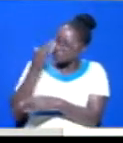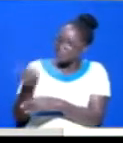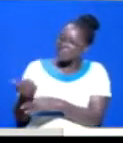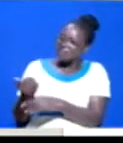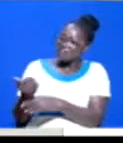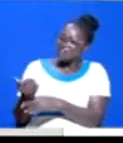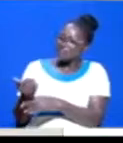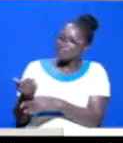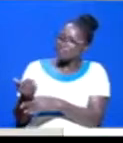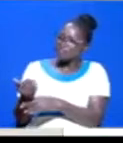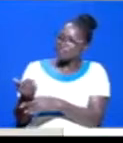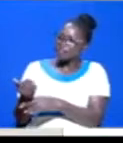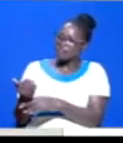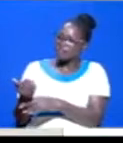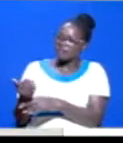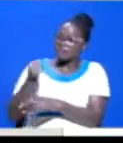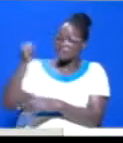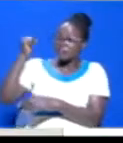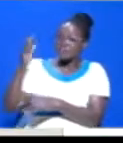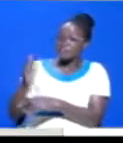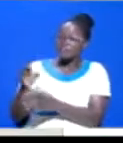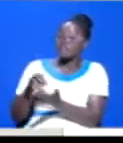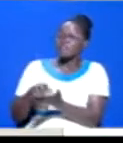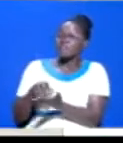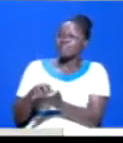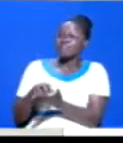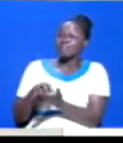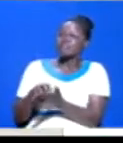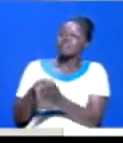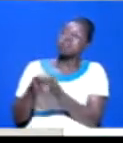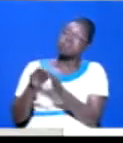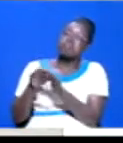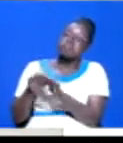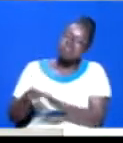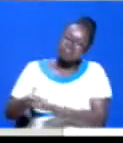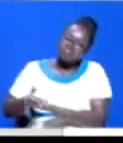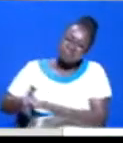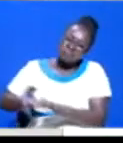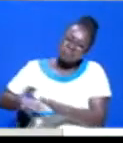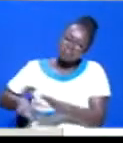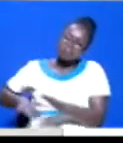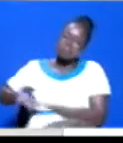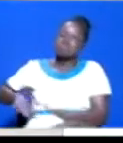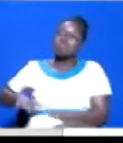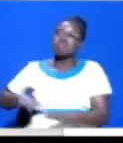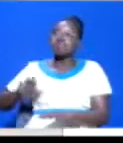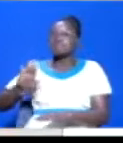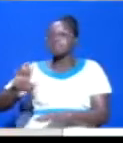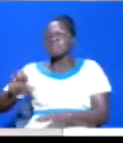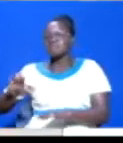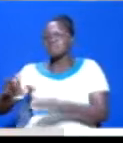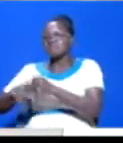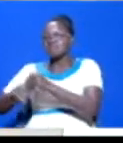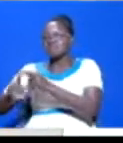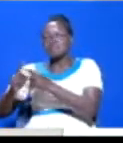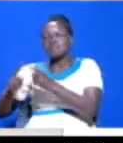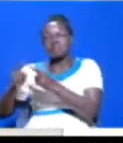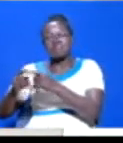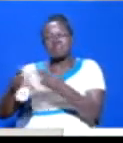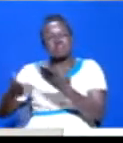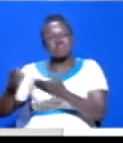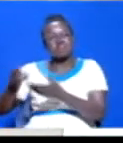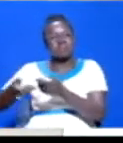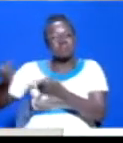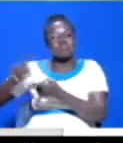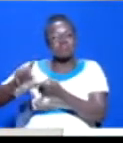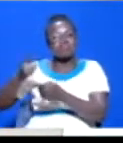way or another, a politician's case may drag on for as long as 5-6 years. Even more. Yeah. But the moment you get